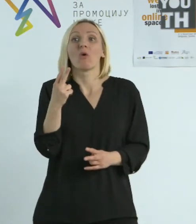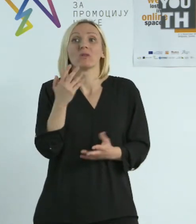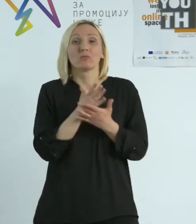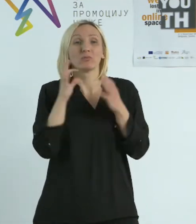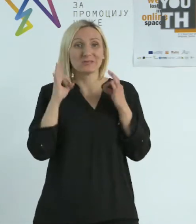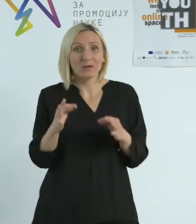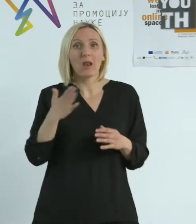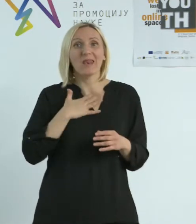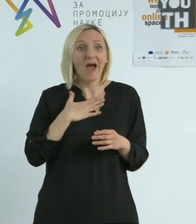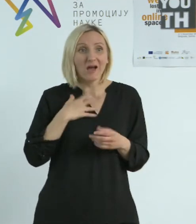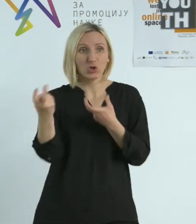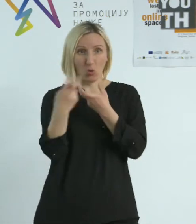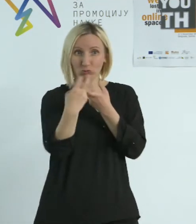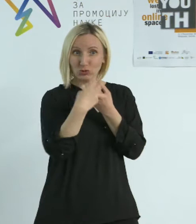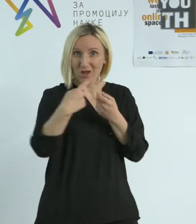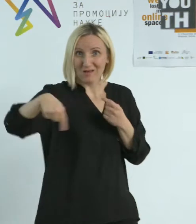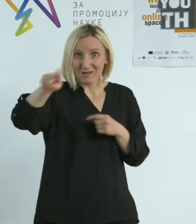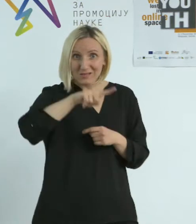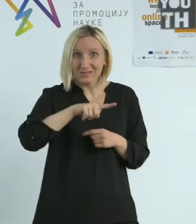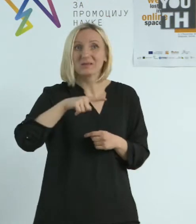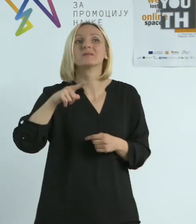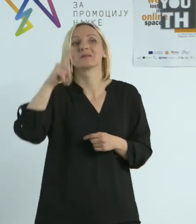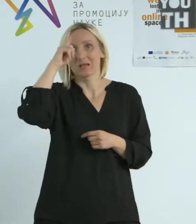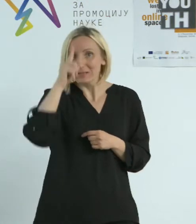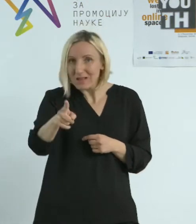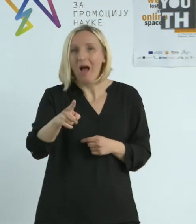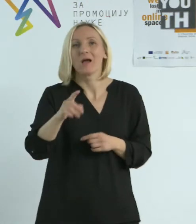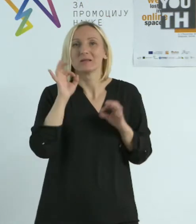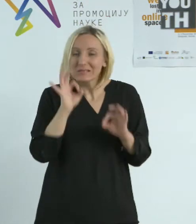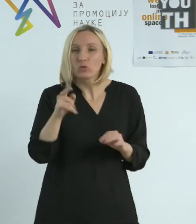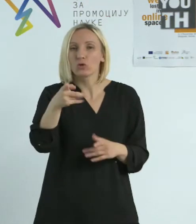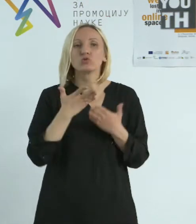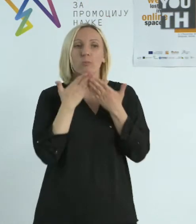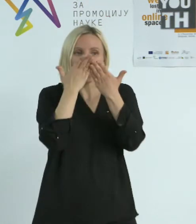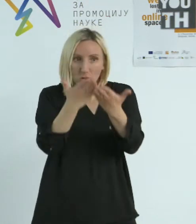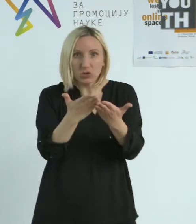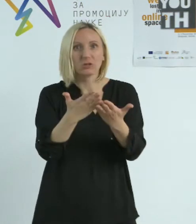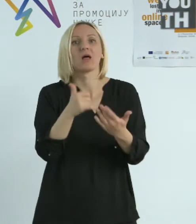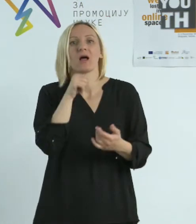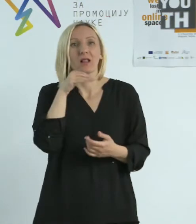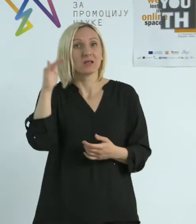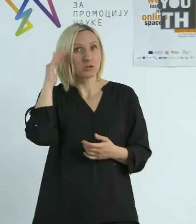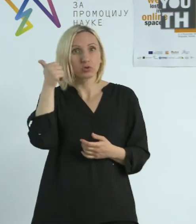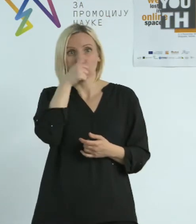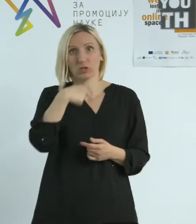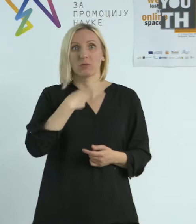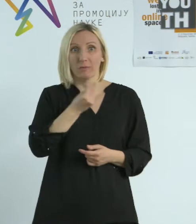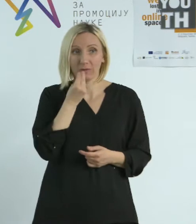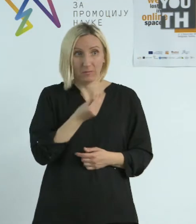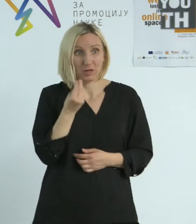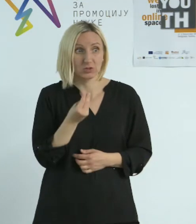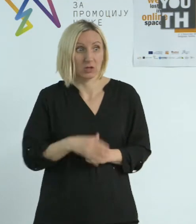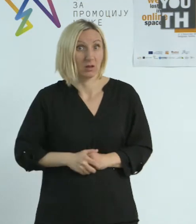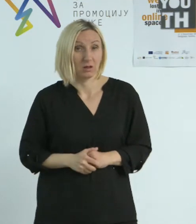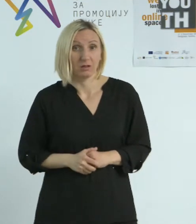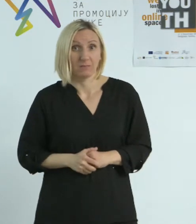our participant will feel like he was read, he was listened to, and then that his opinion mattered, because this is something that we're constantly